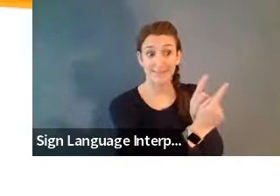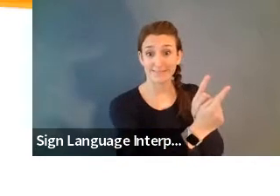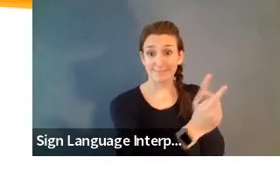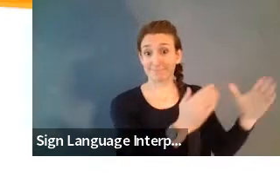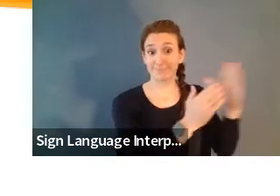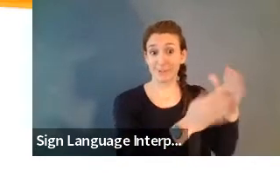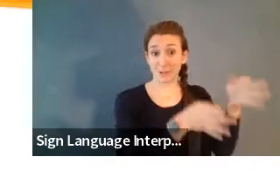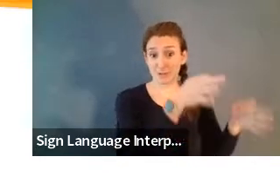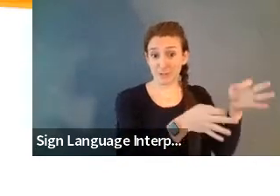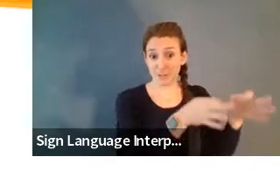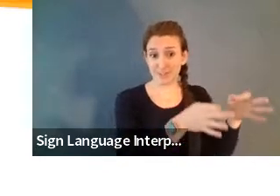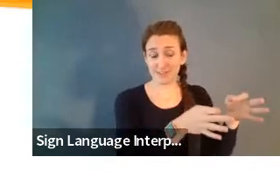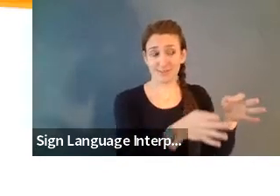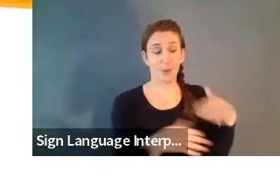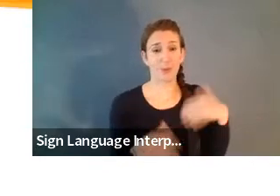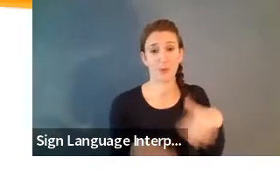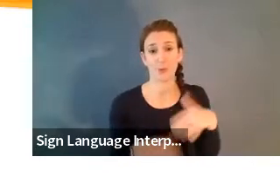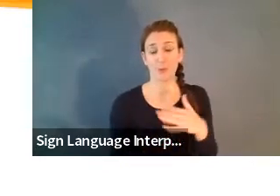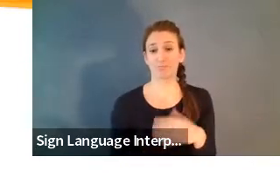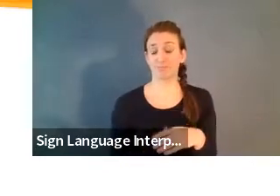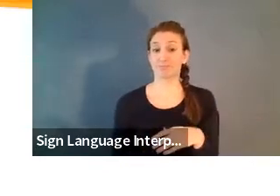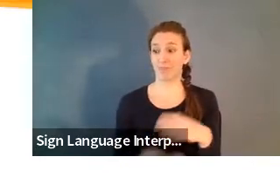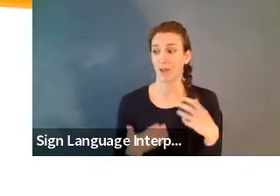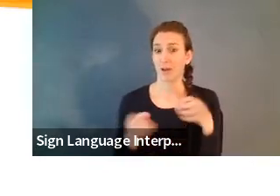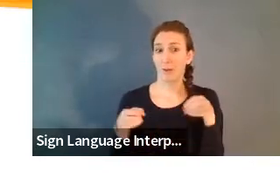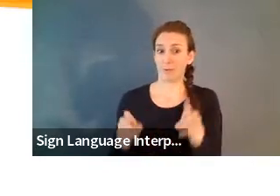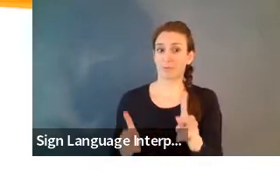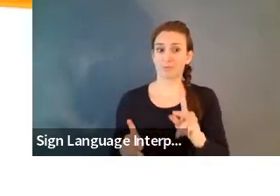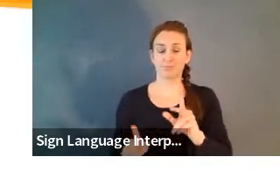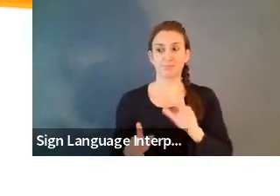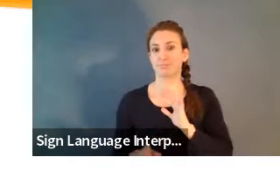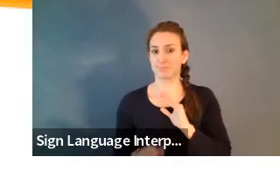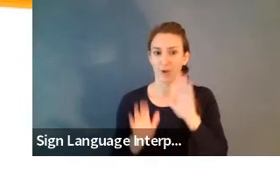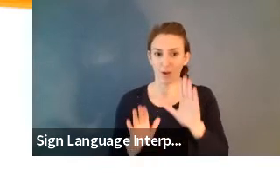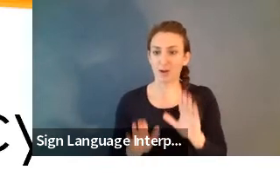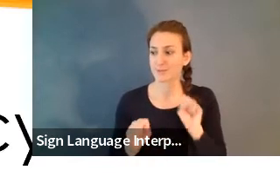is the kind of opportunity that I think makes the biggest impact on students.